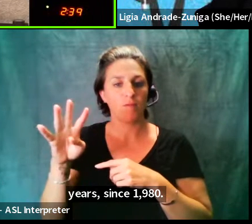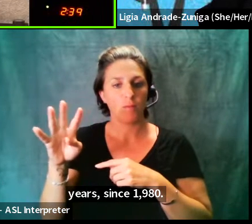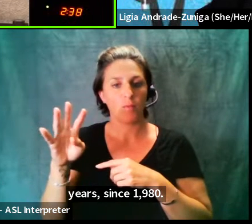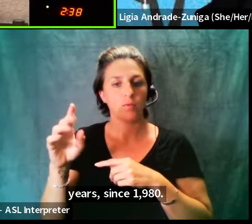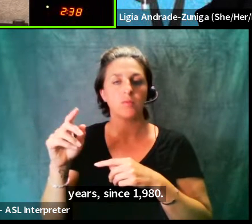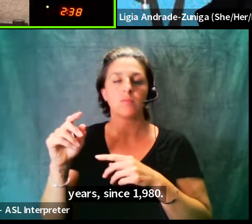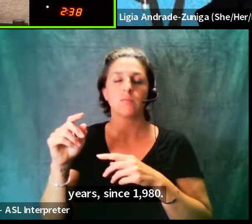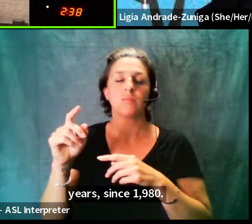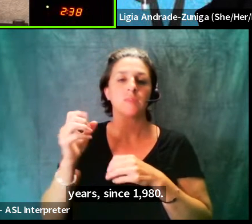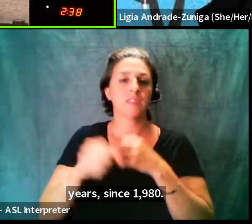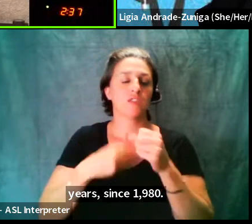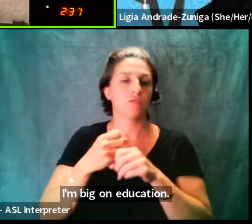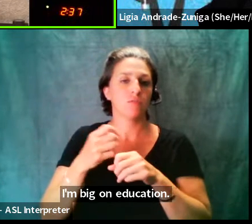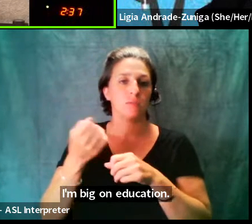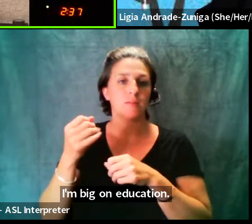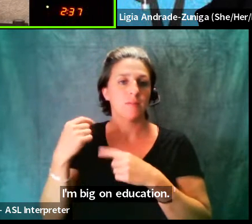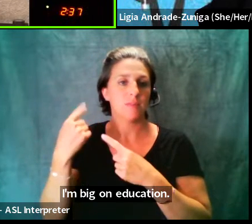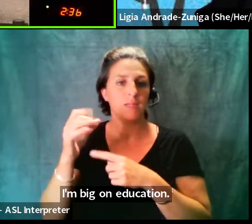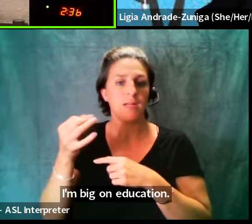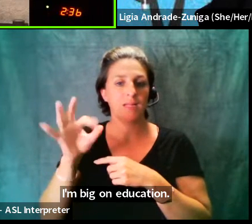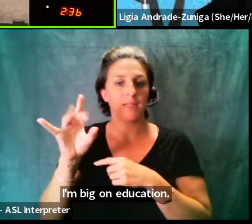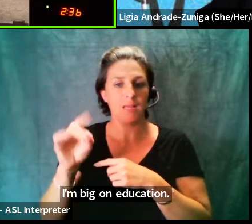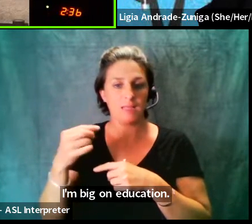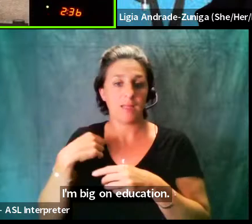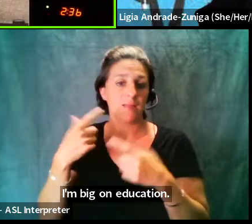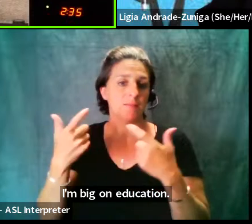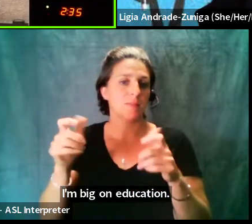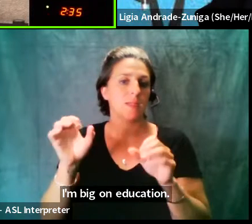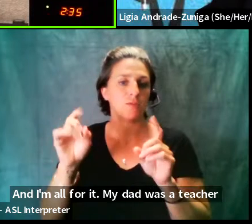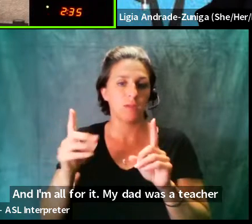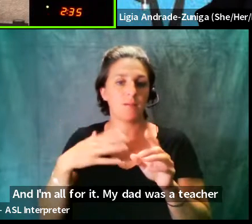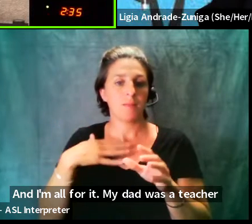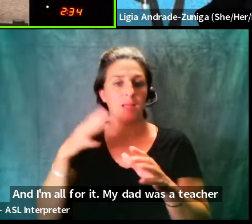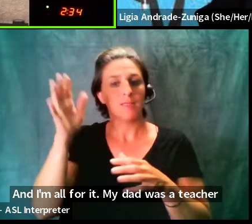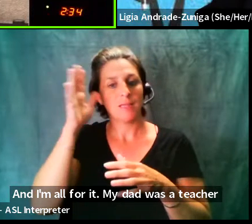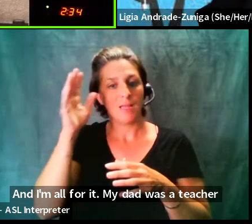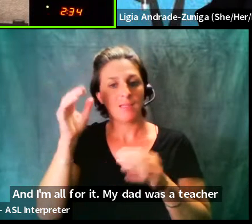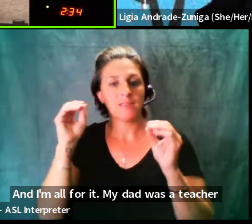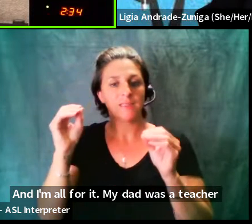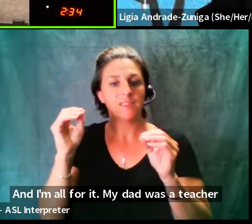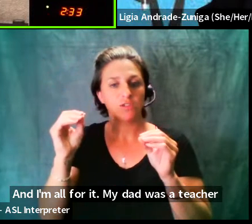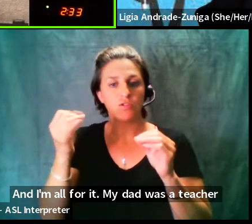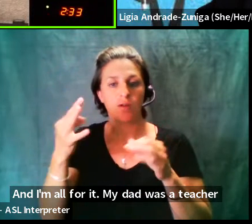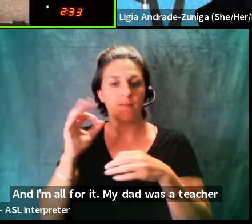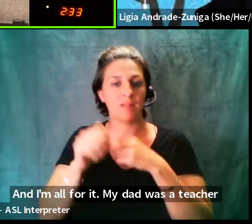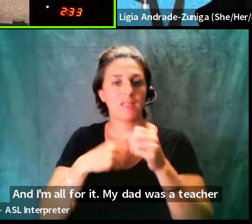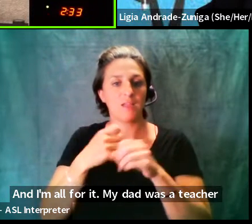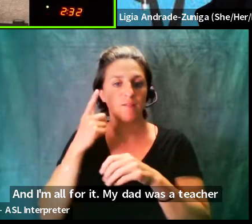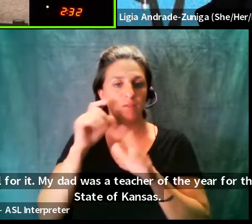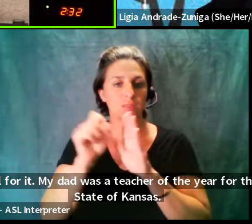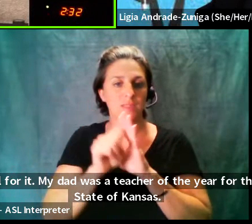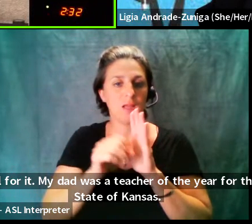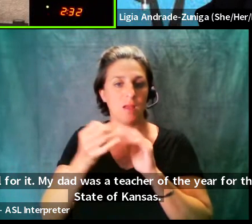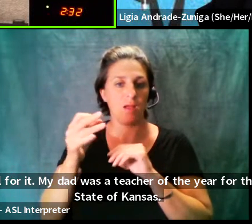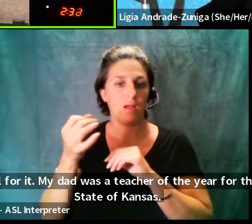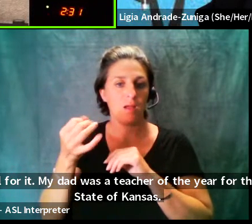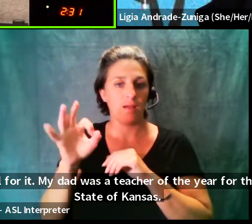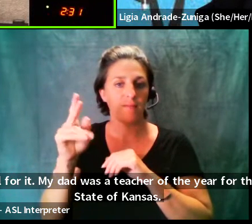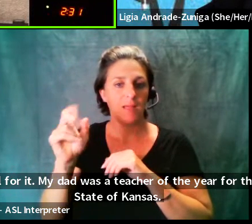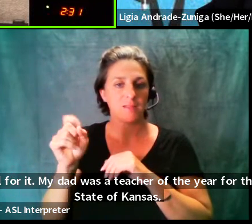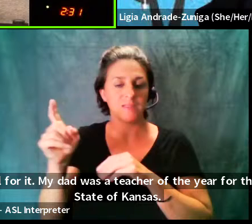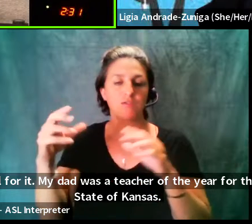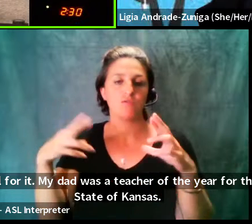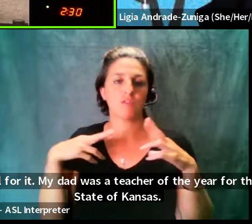education and I'm all for it. My dad was a teacher of the year for the state of Kansas, and he retired after 42 years of